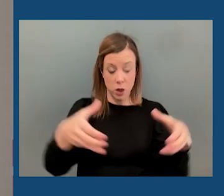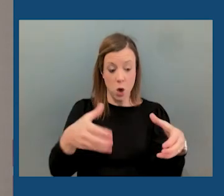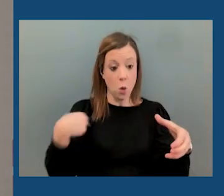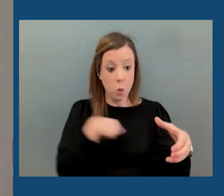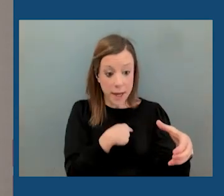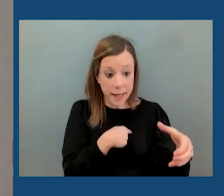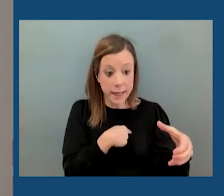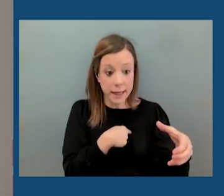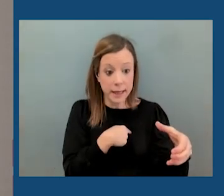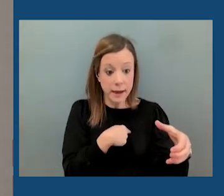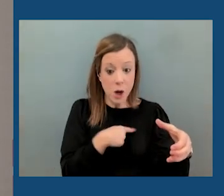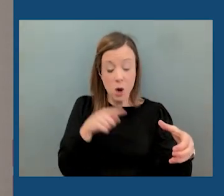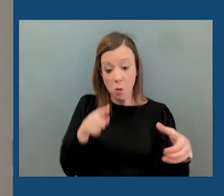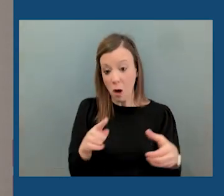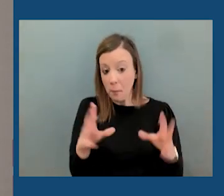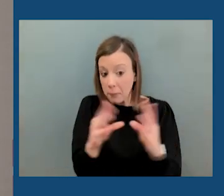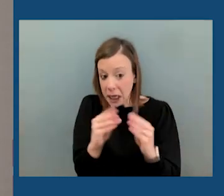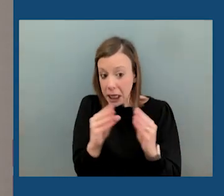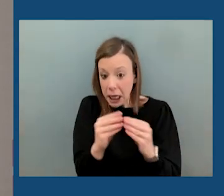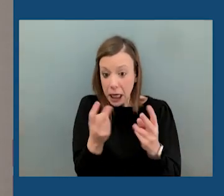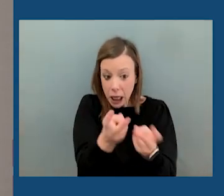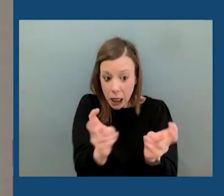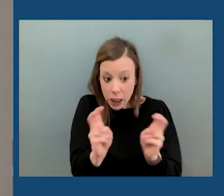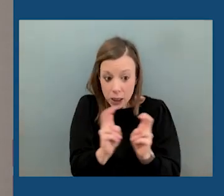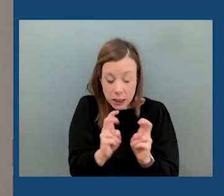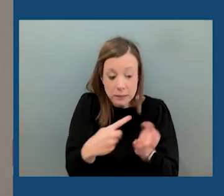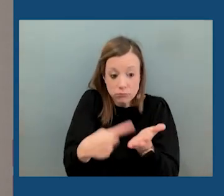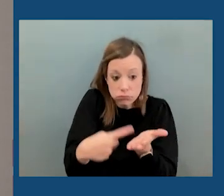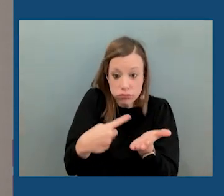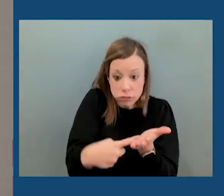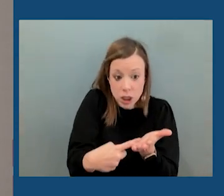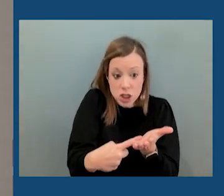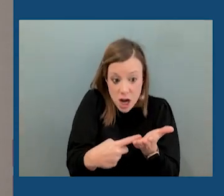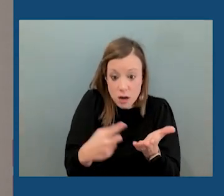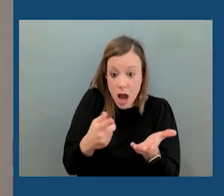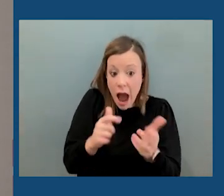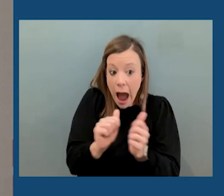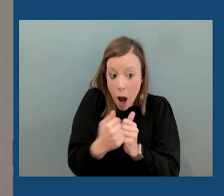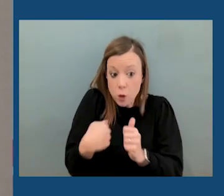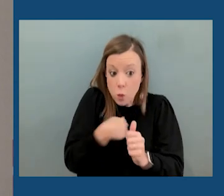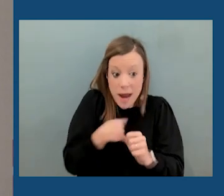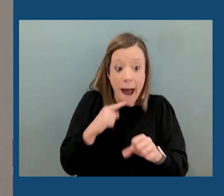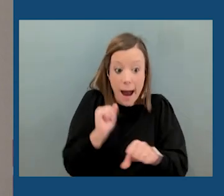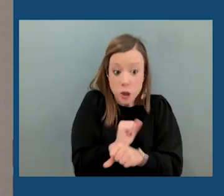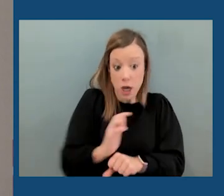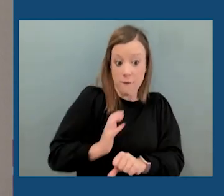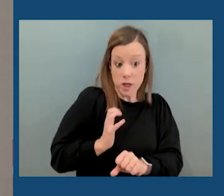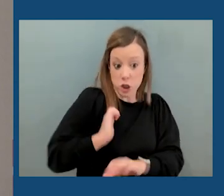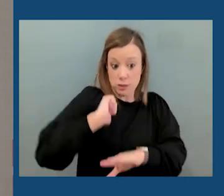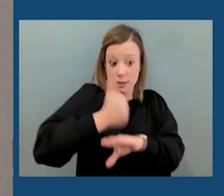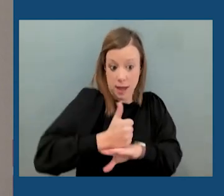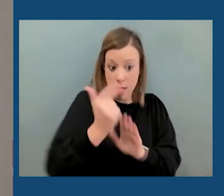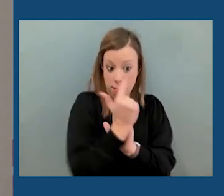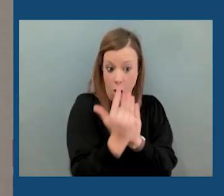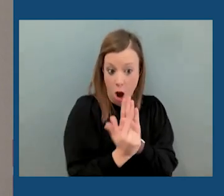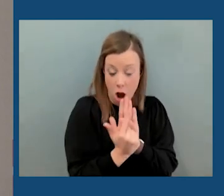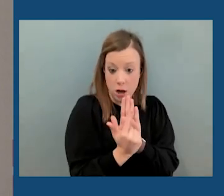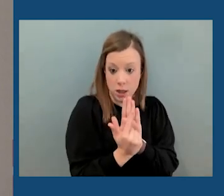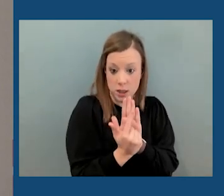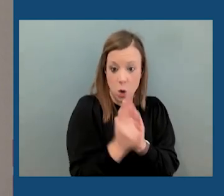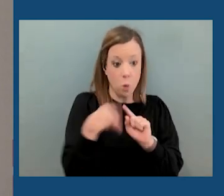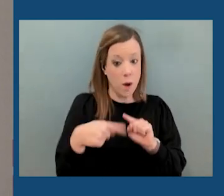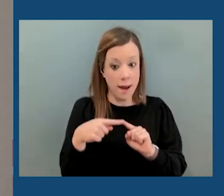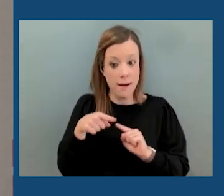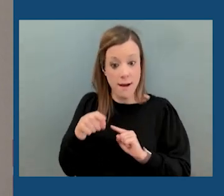people, talking about, moving this ball forward, because she understood that once it happened, we were going to have to